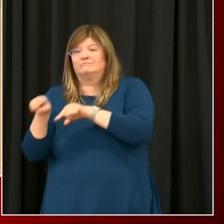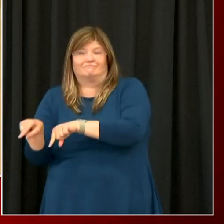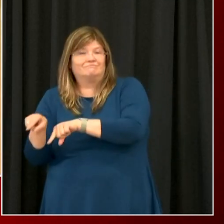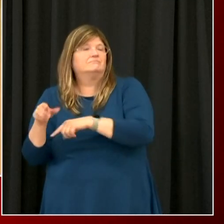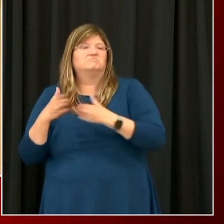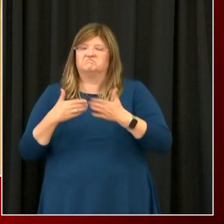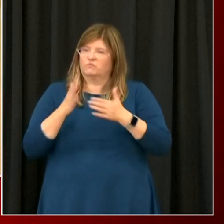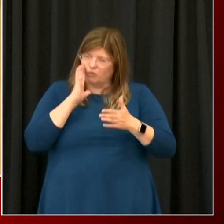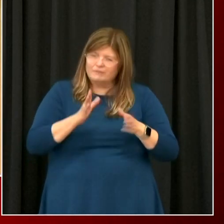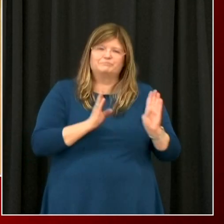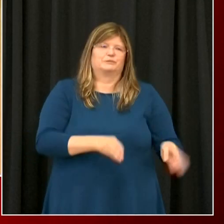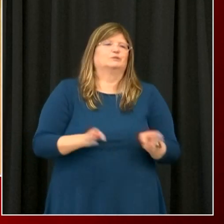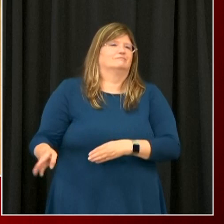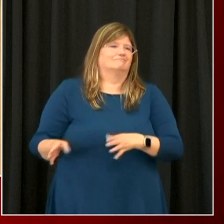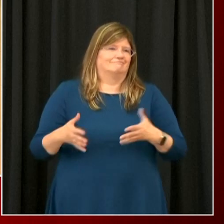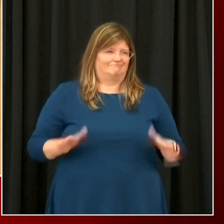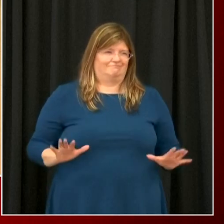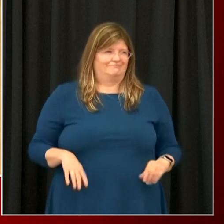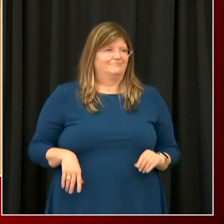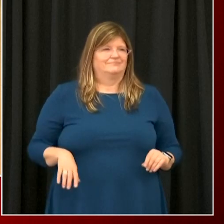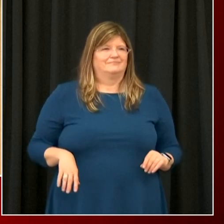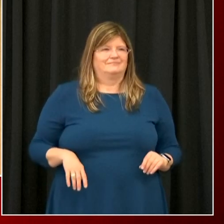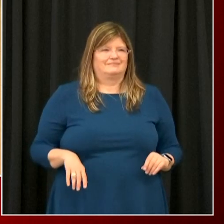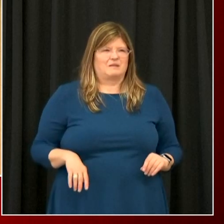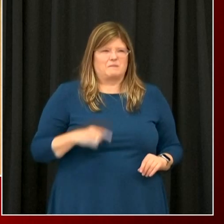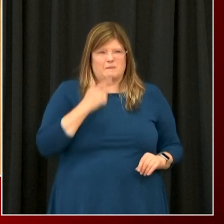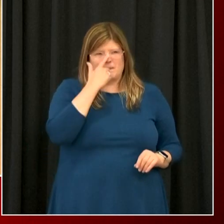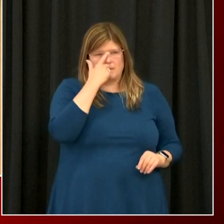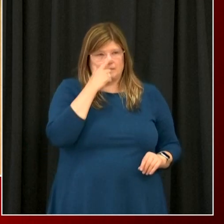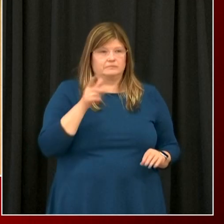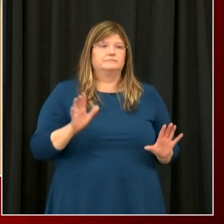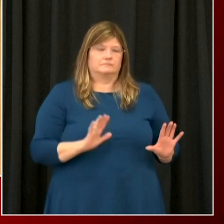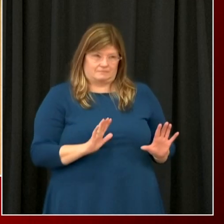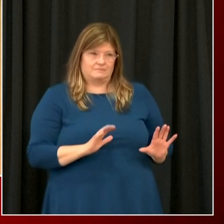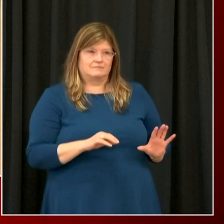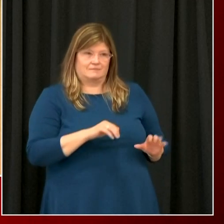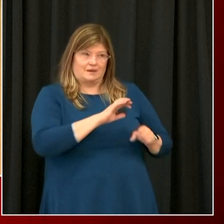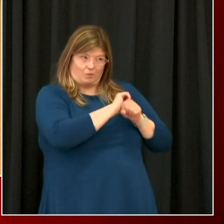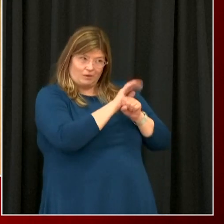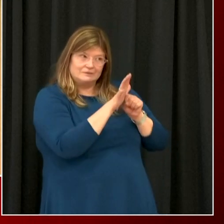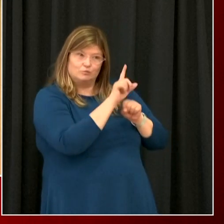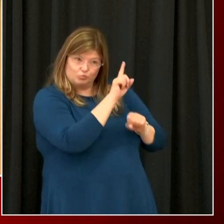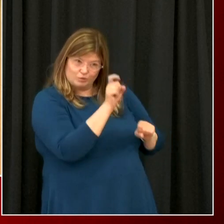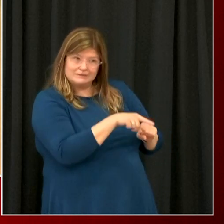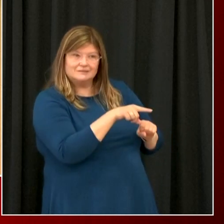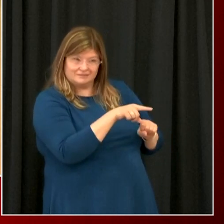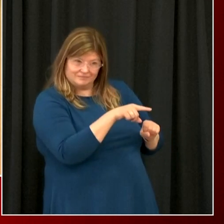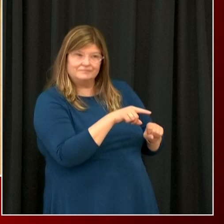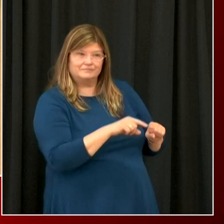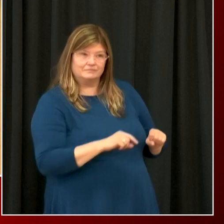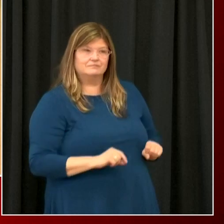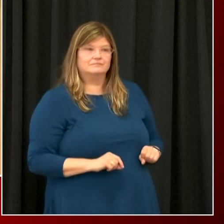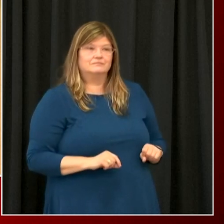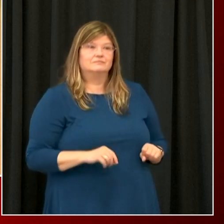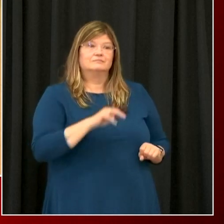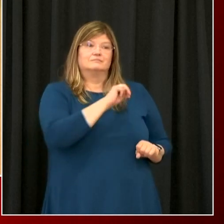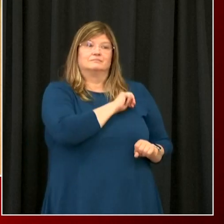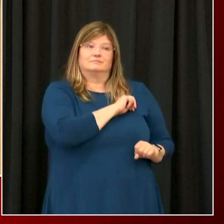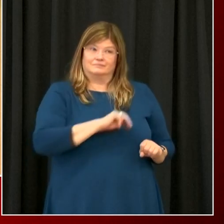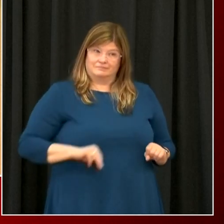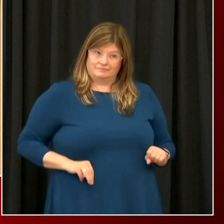Other questions? Yes. Just a couple more COVID questions. Can you, Mayor, tell us any idea of